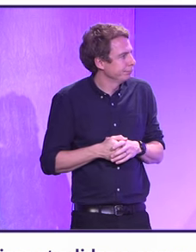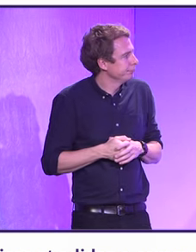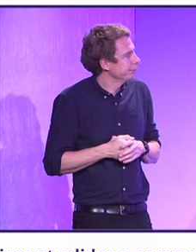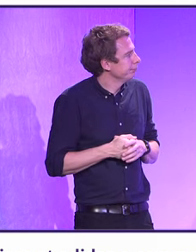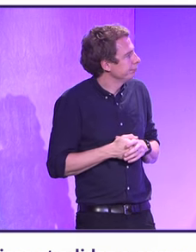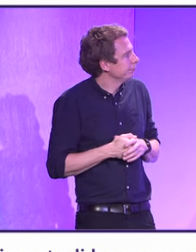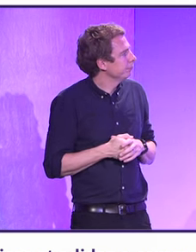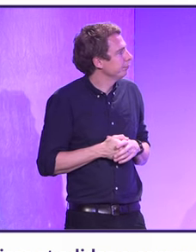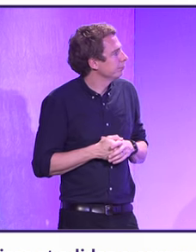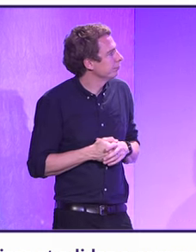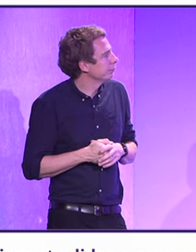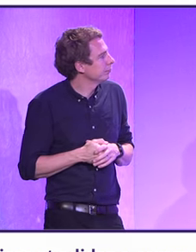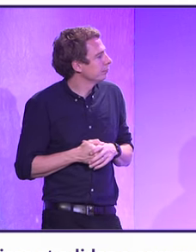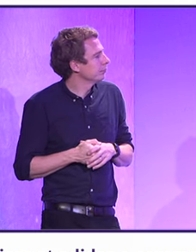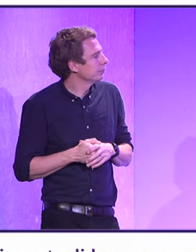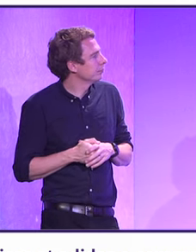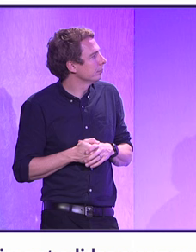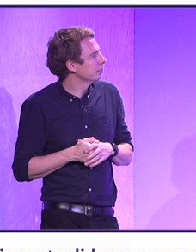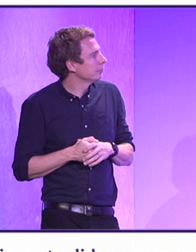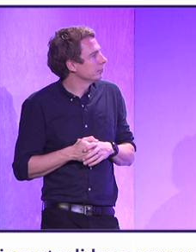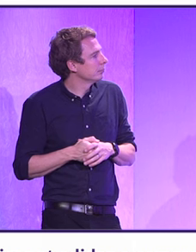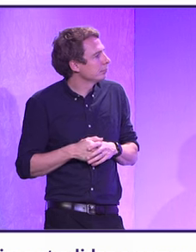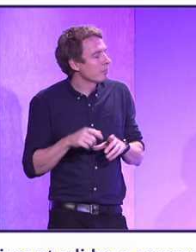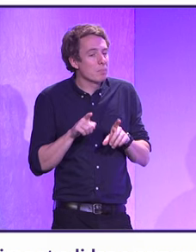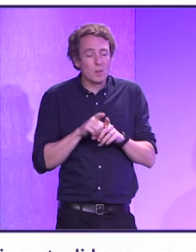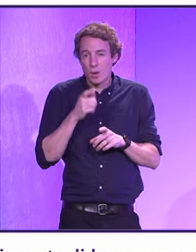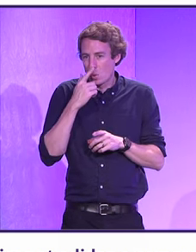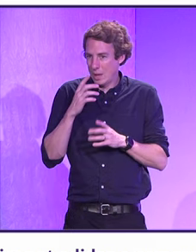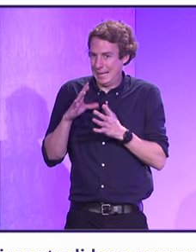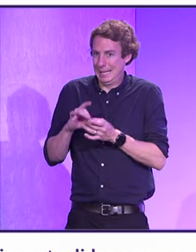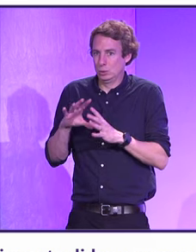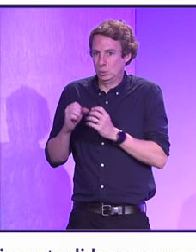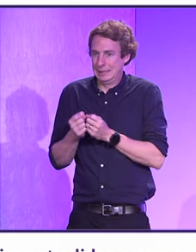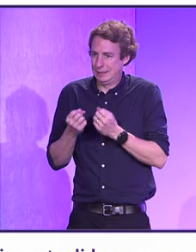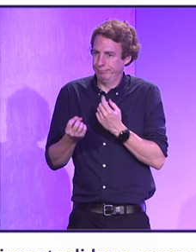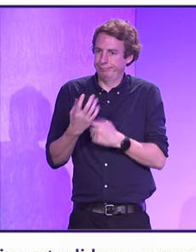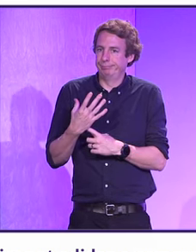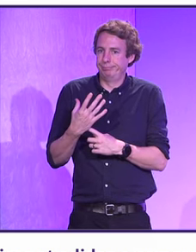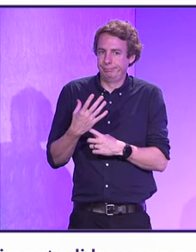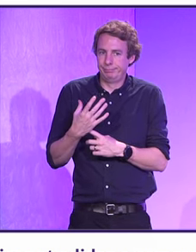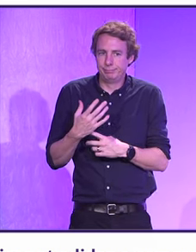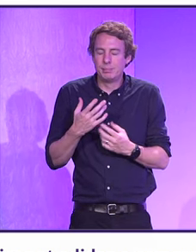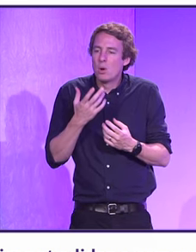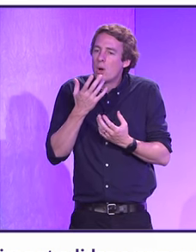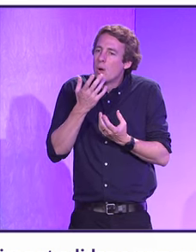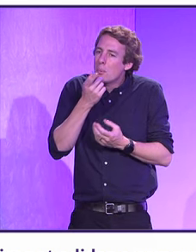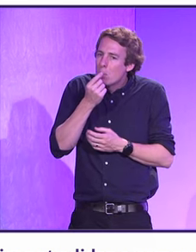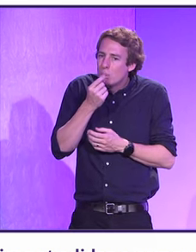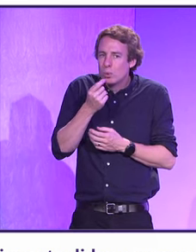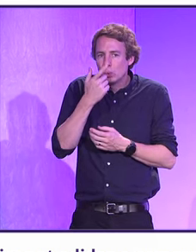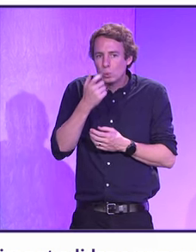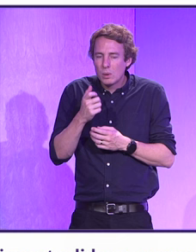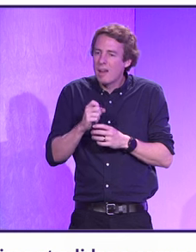to go. And we also have another type of notification, also integrated with Teams, that you have the possibility